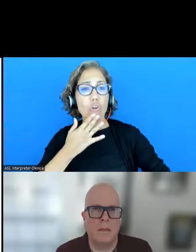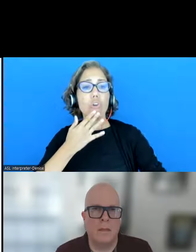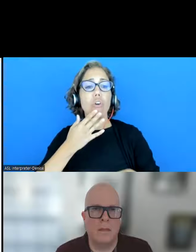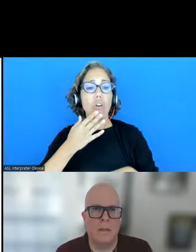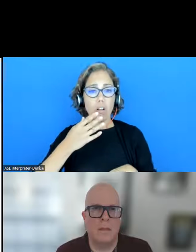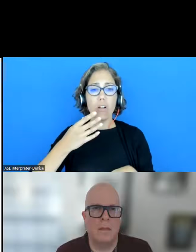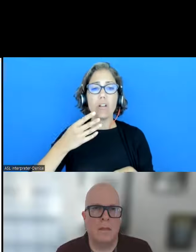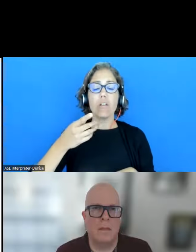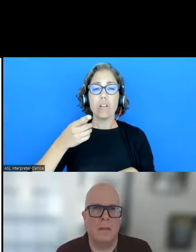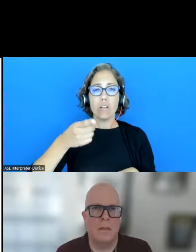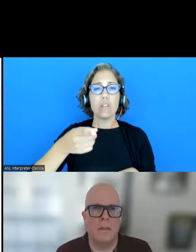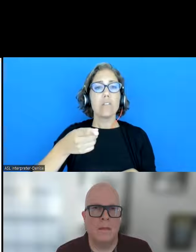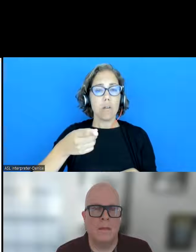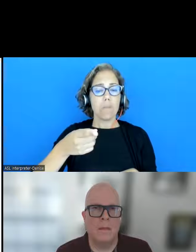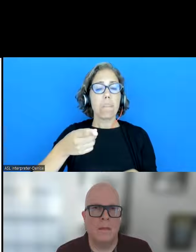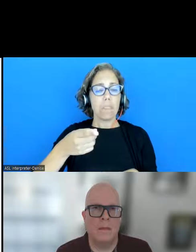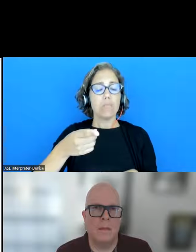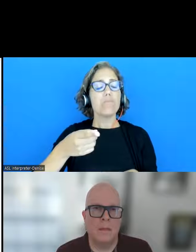this,